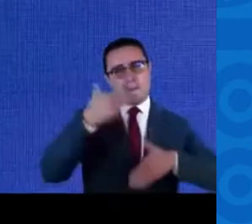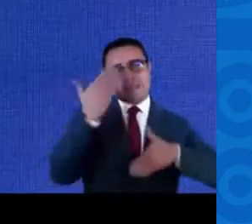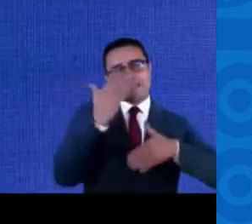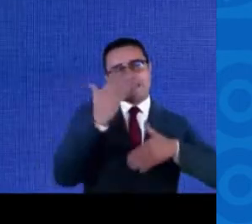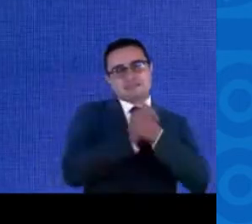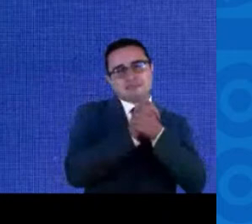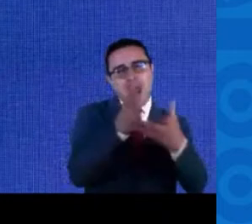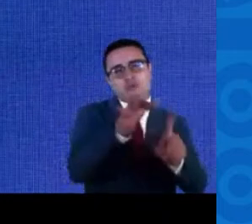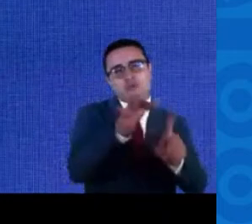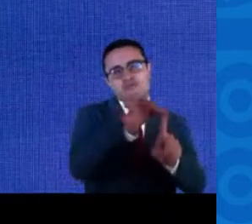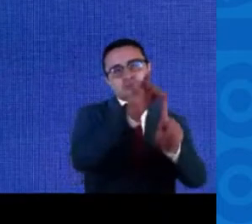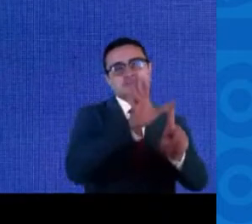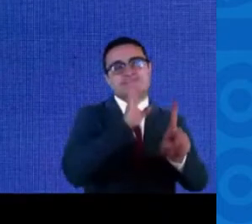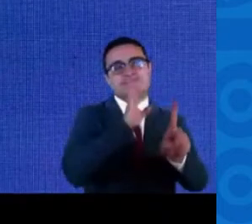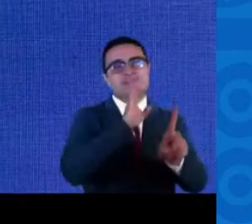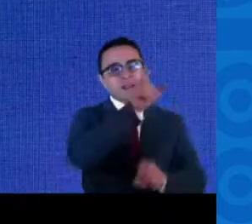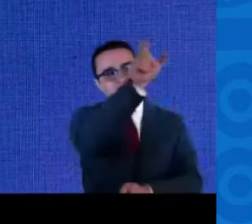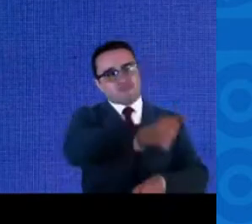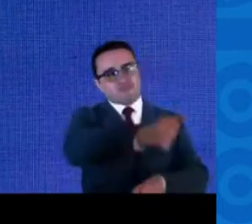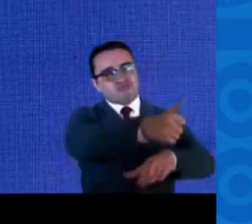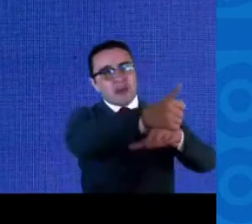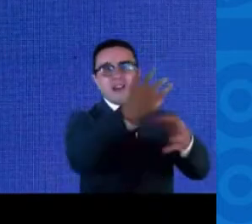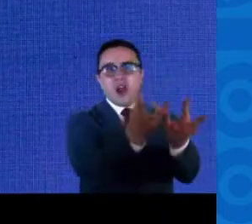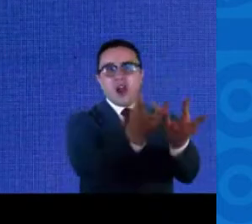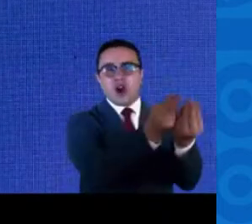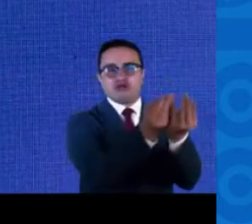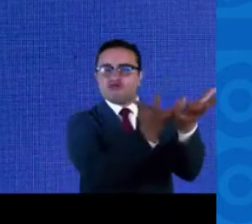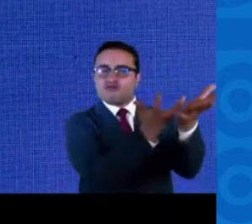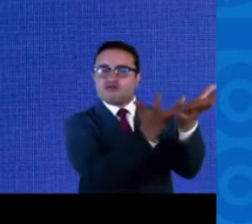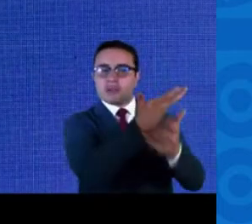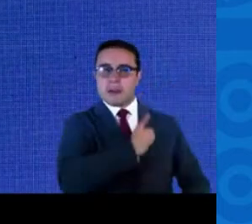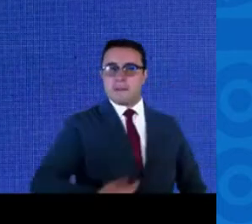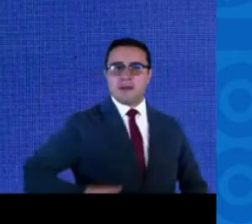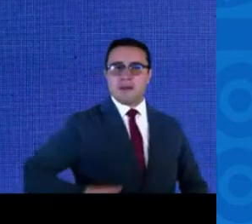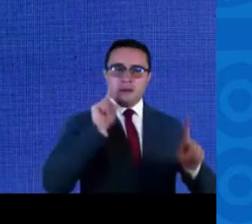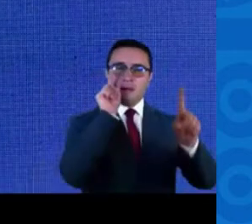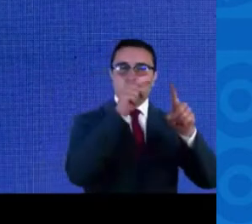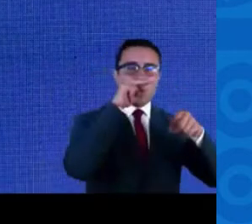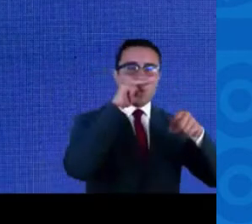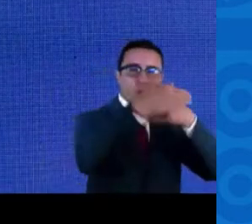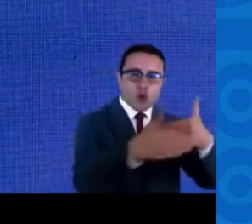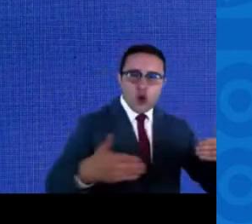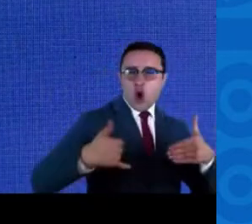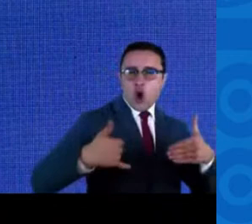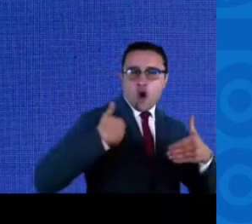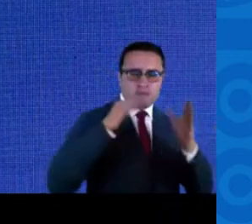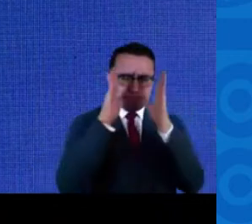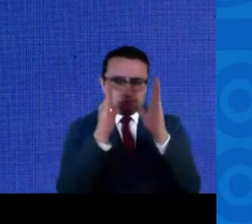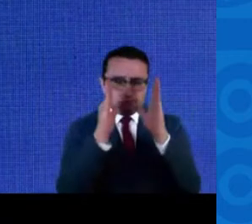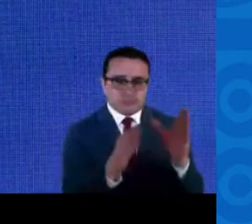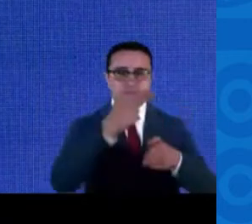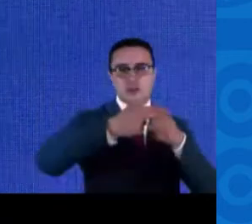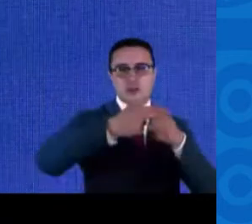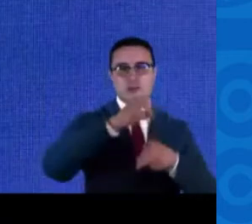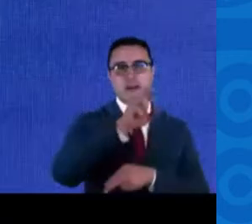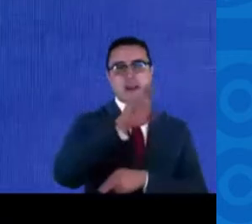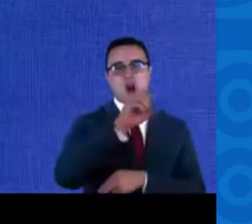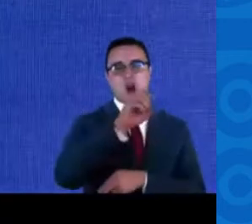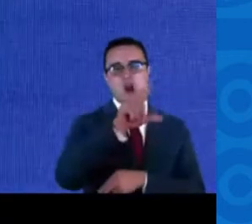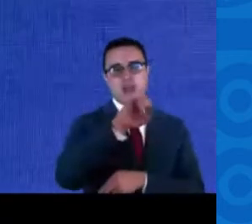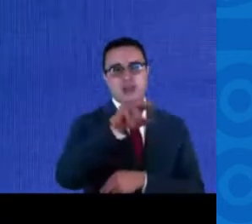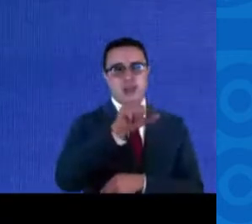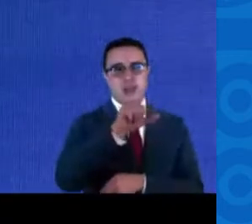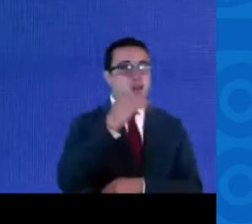I wish to start with a special greeting to the Special Advisor for Childhood and